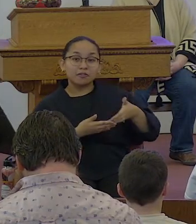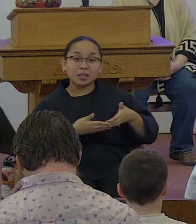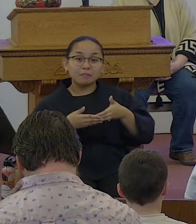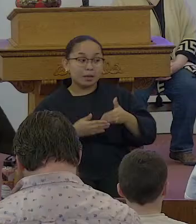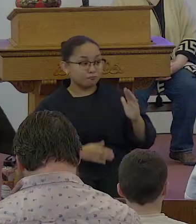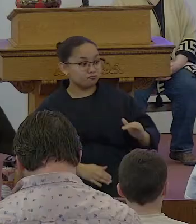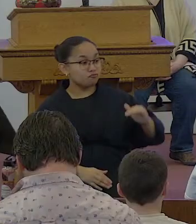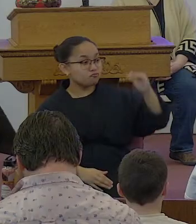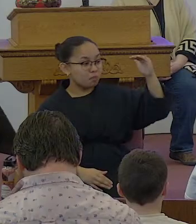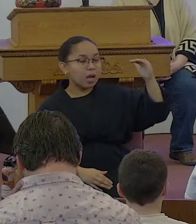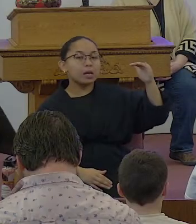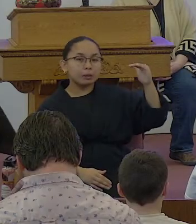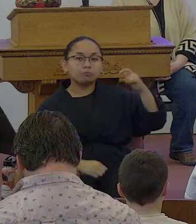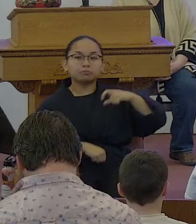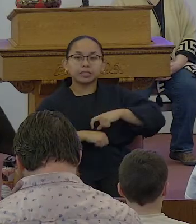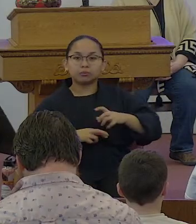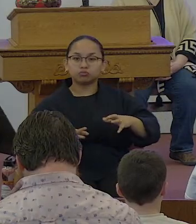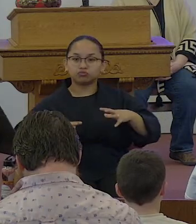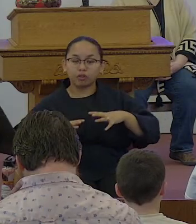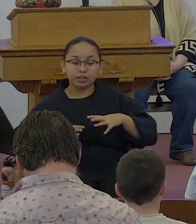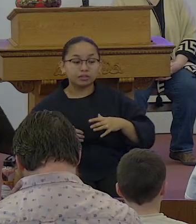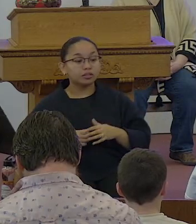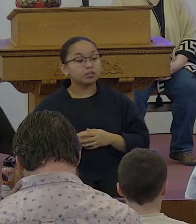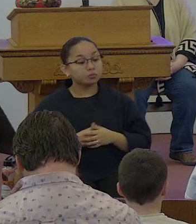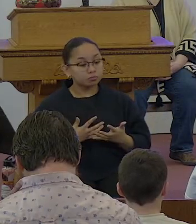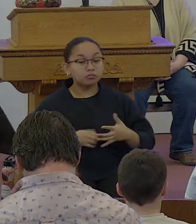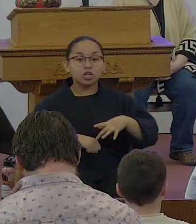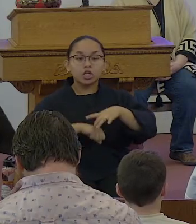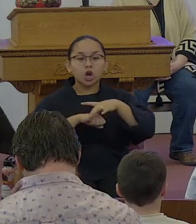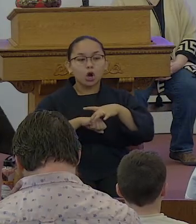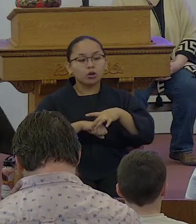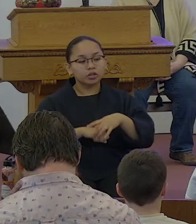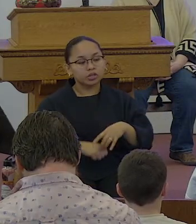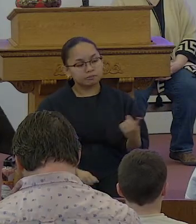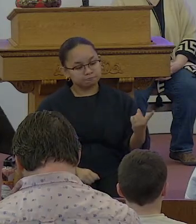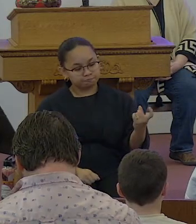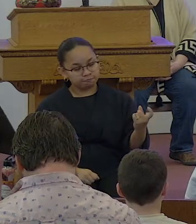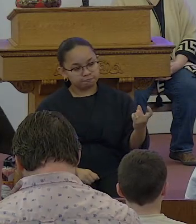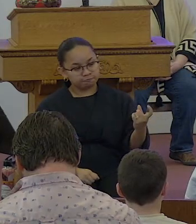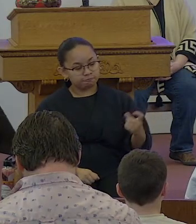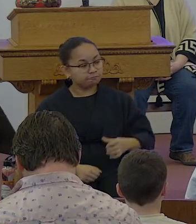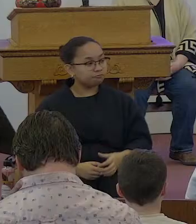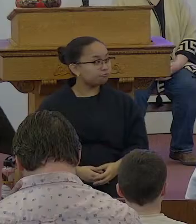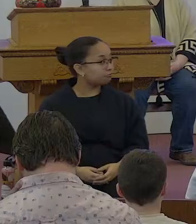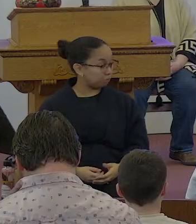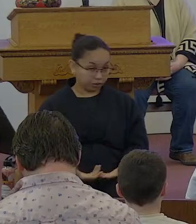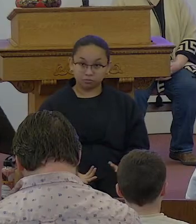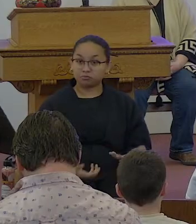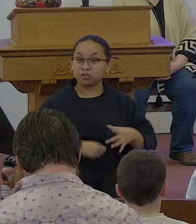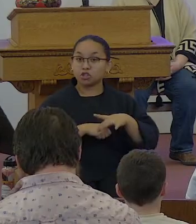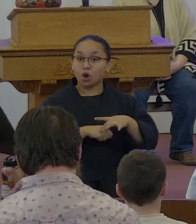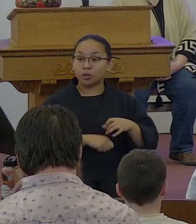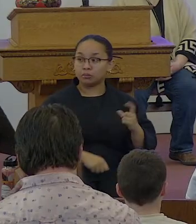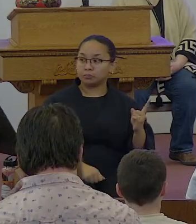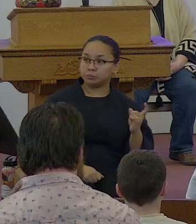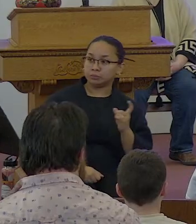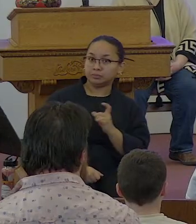little. Earth, said Big Mama, get over here. And it did.